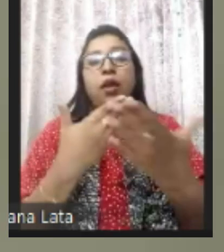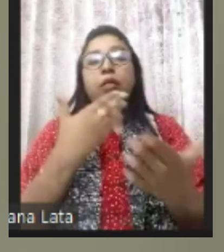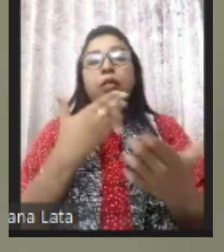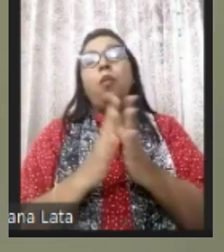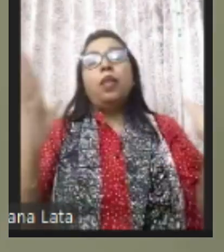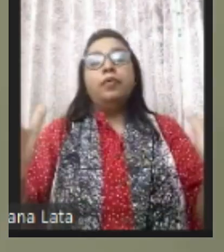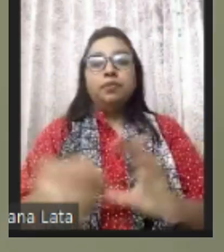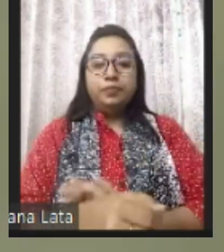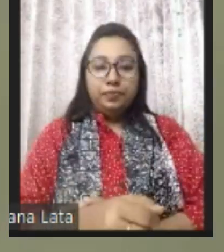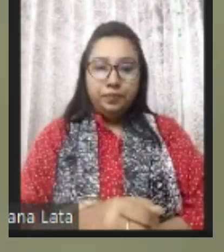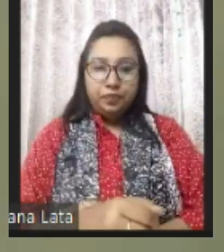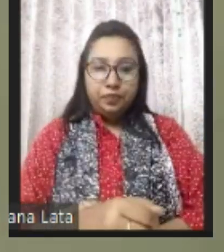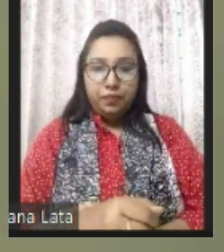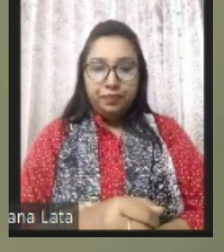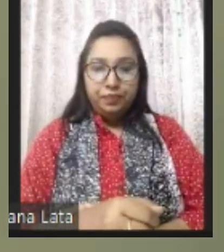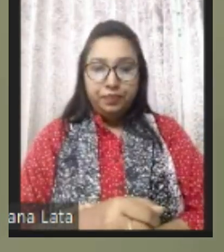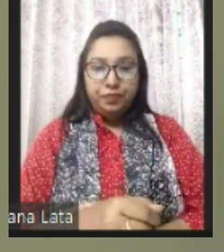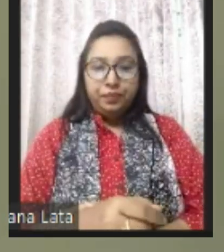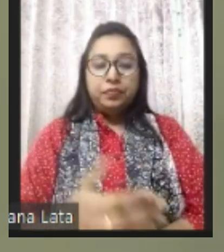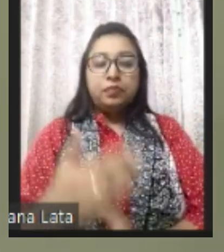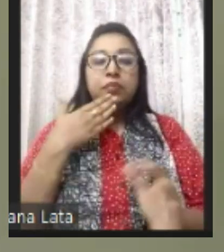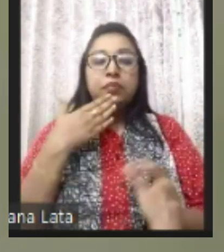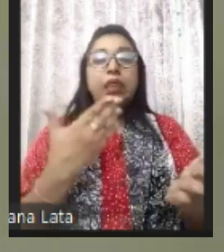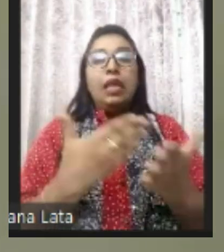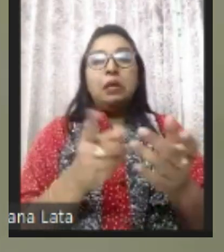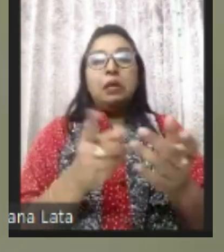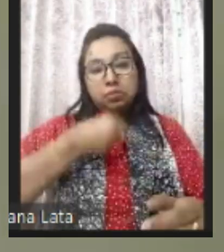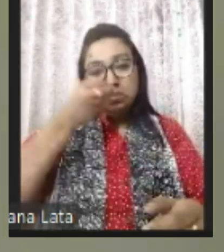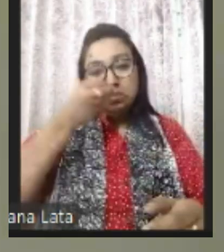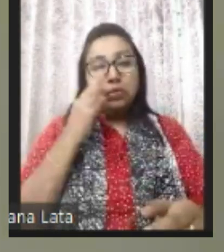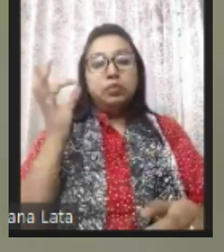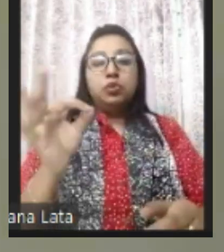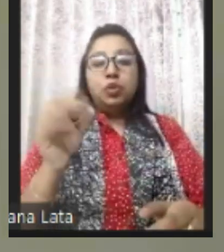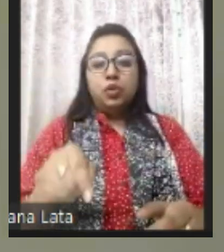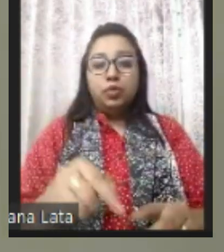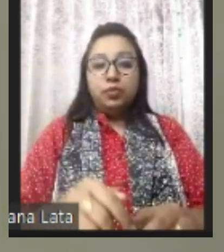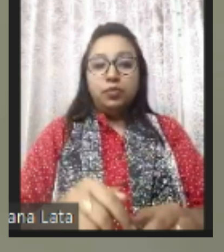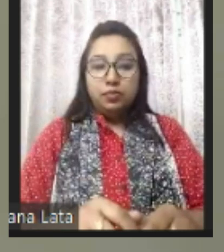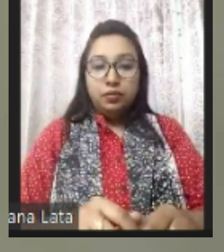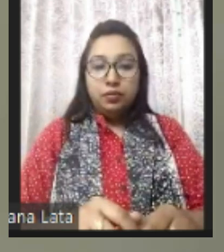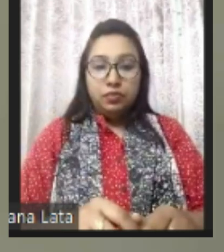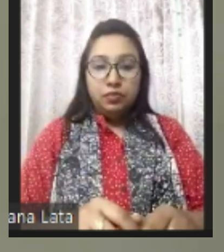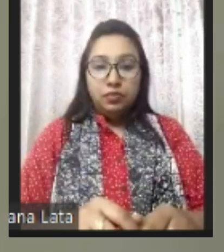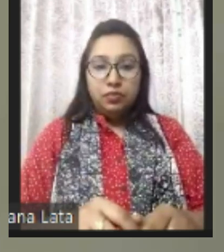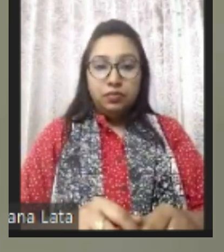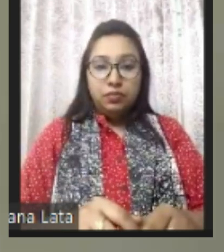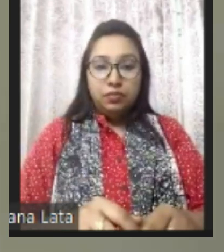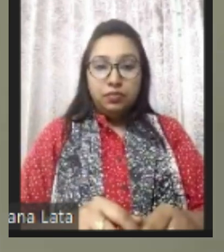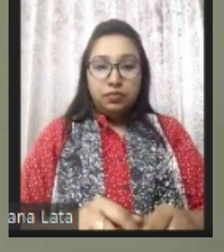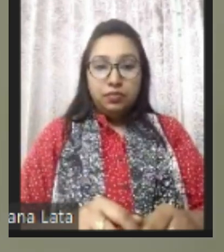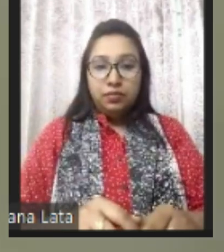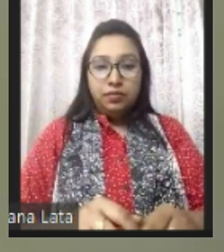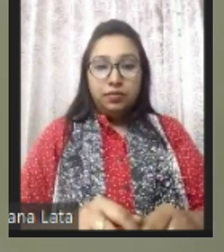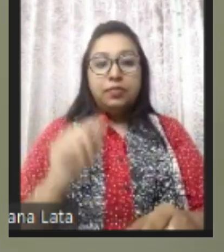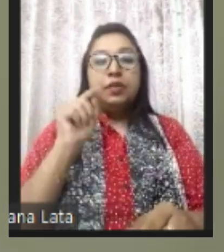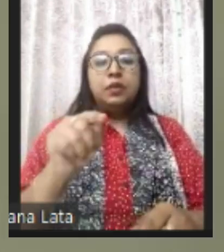Thank you very much, Ms. Asbrink, for that wonderful presentation, even though you were limited by not having the slides in front of